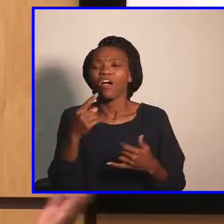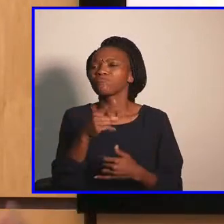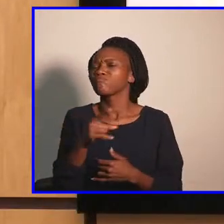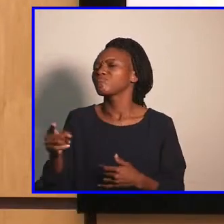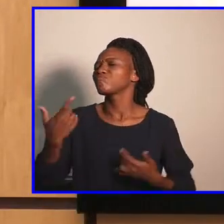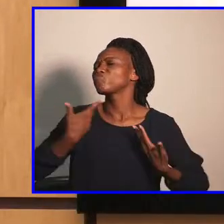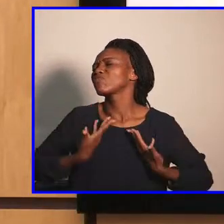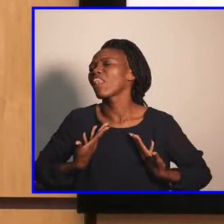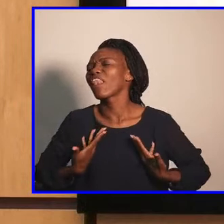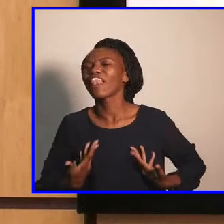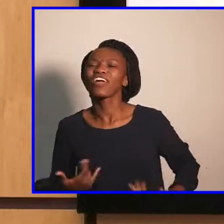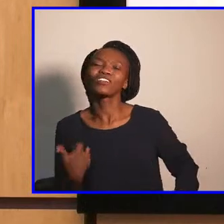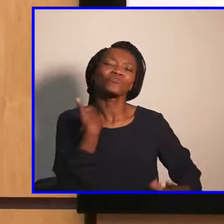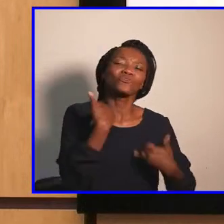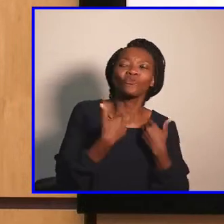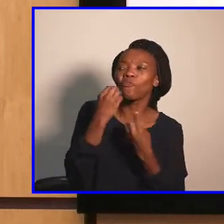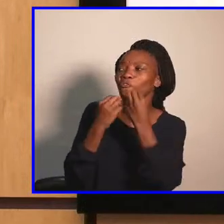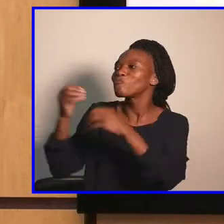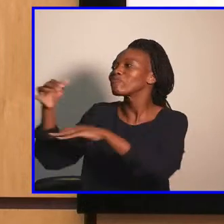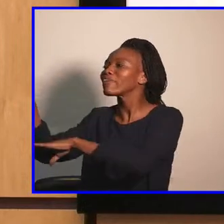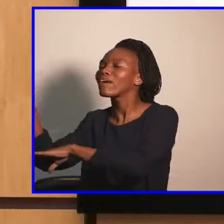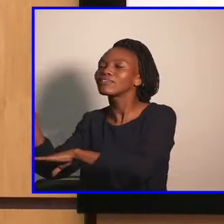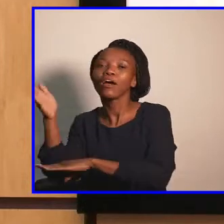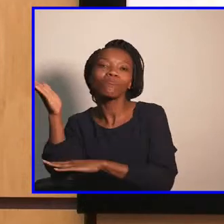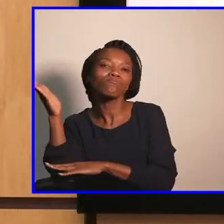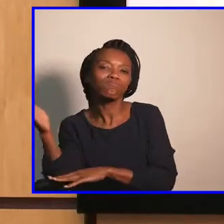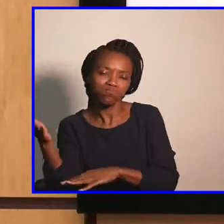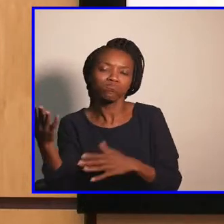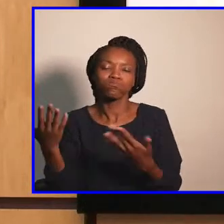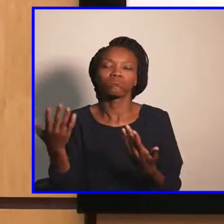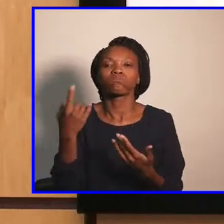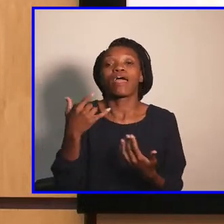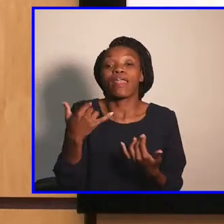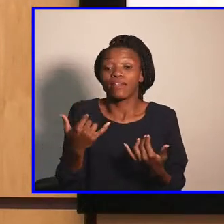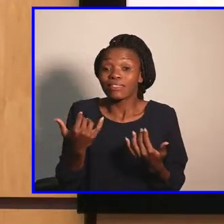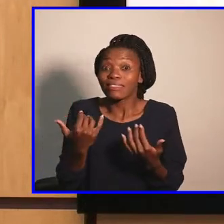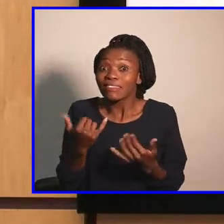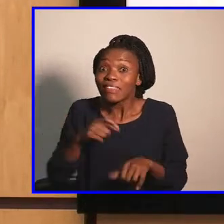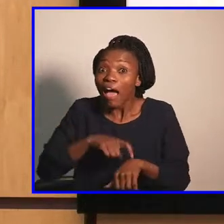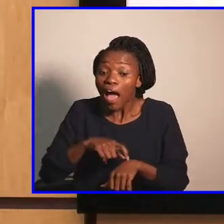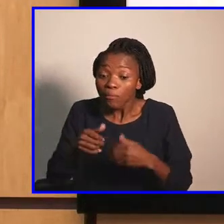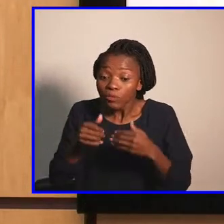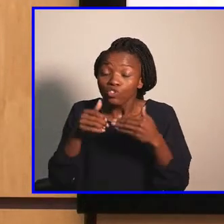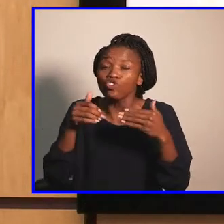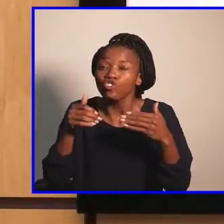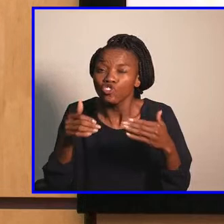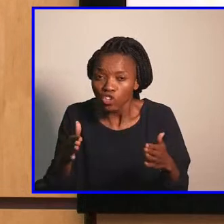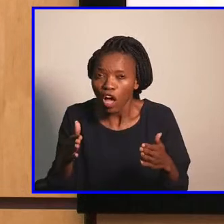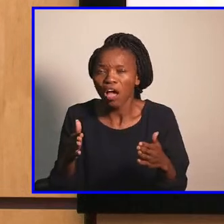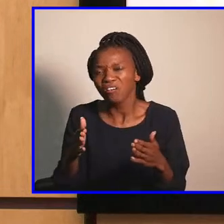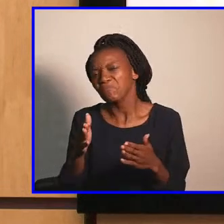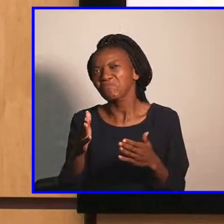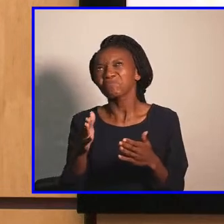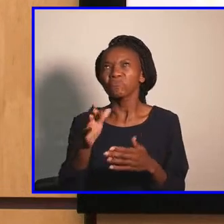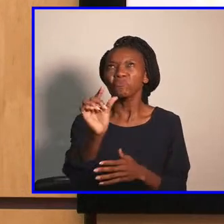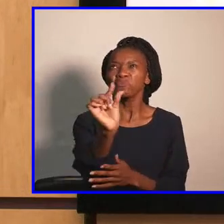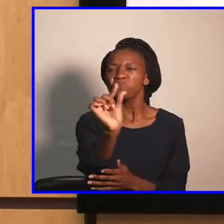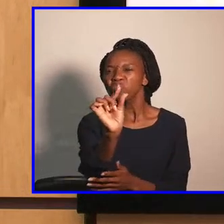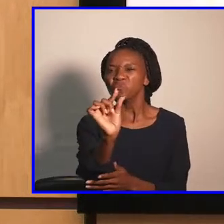to enjoy the small snack in and out for now until we start. And we should be starting at